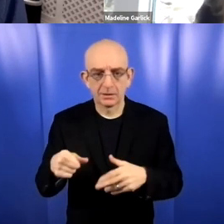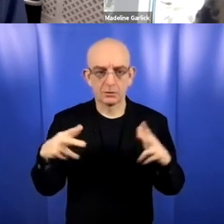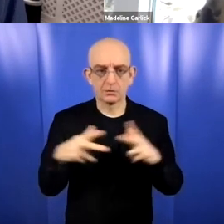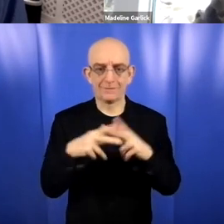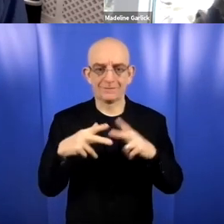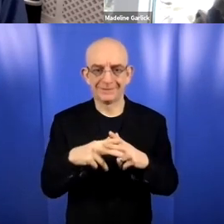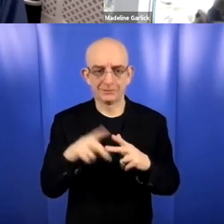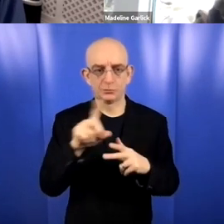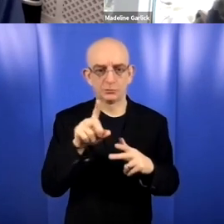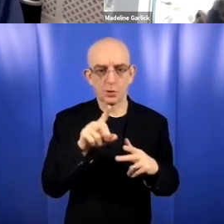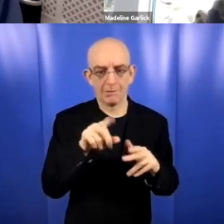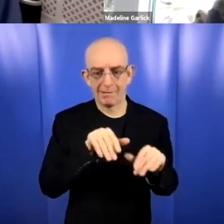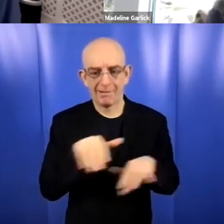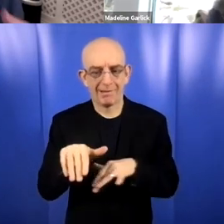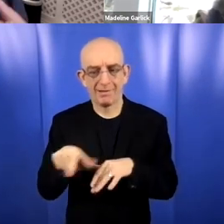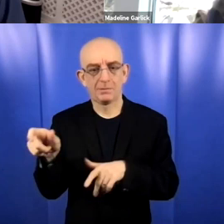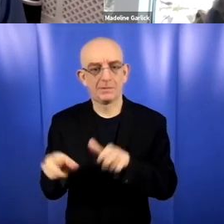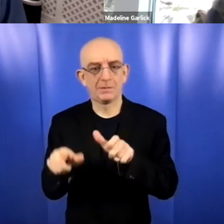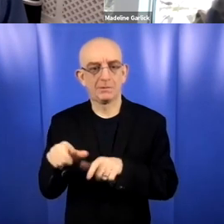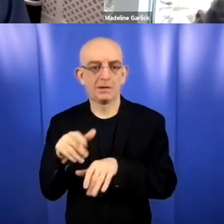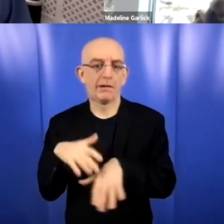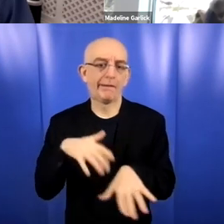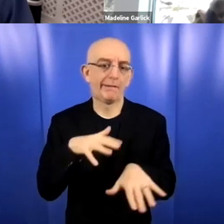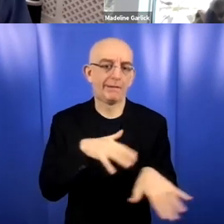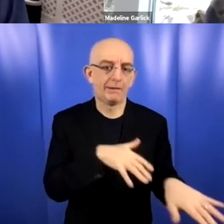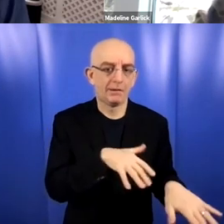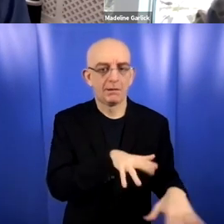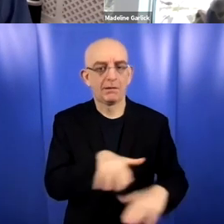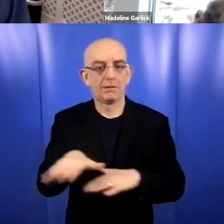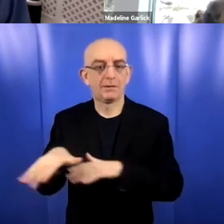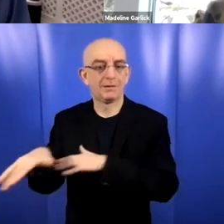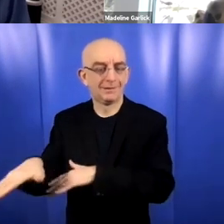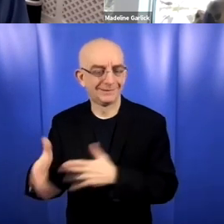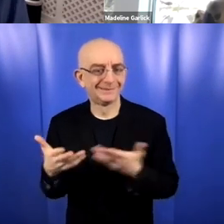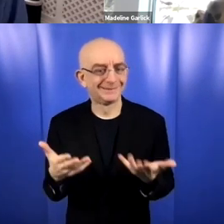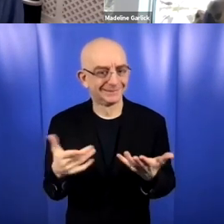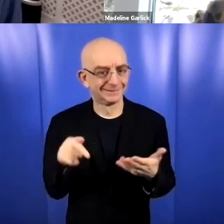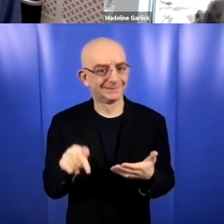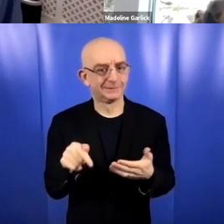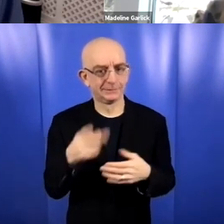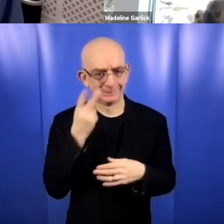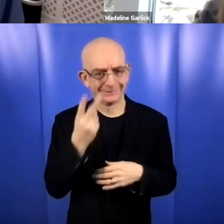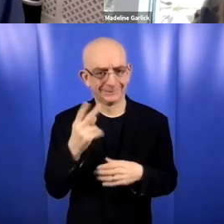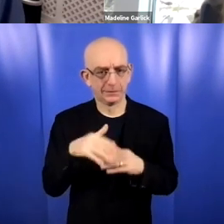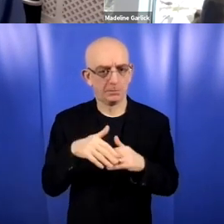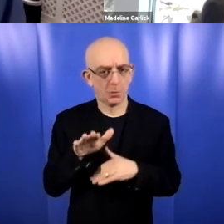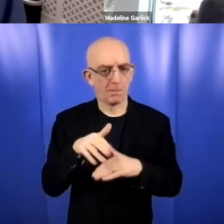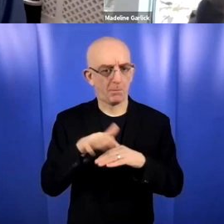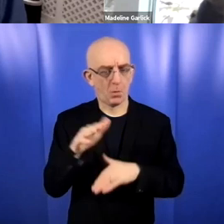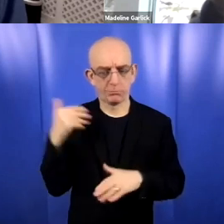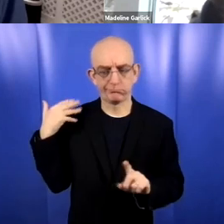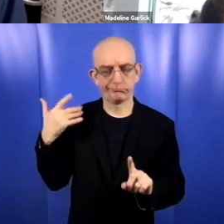climate anomaly or some other form of natural event is actually